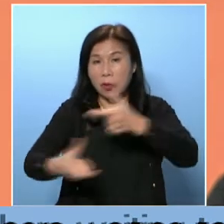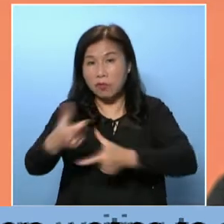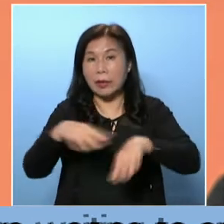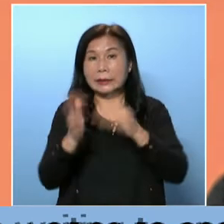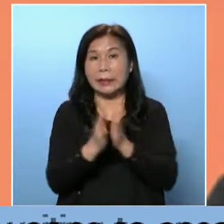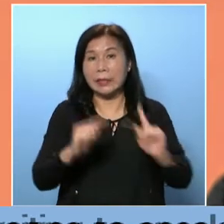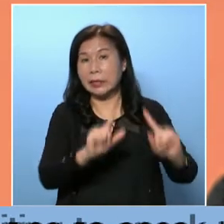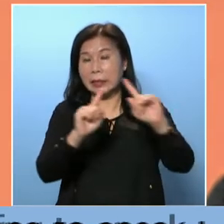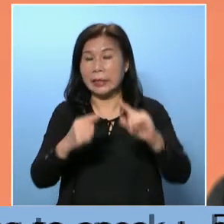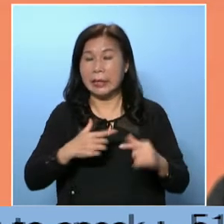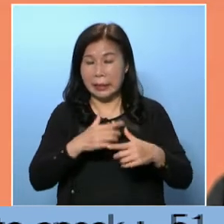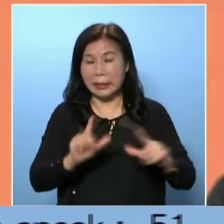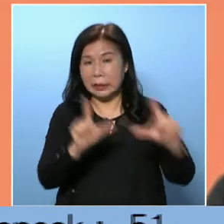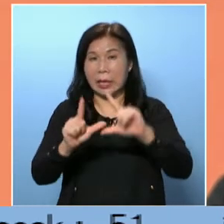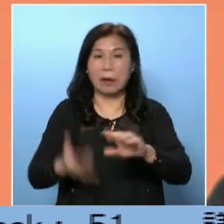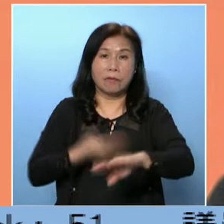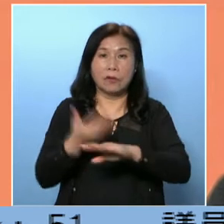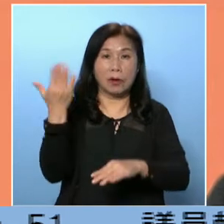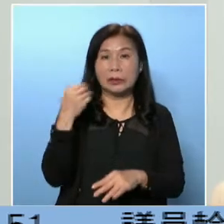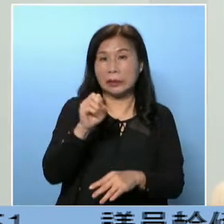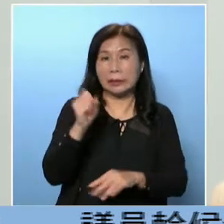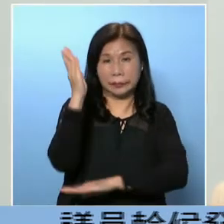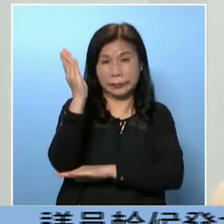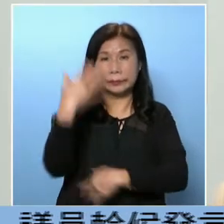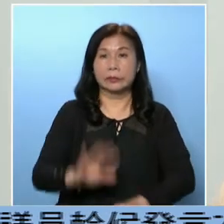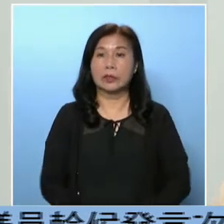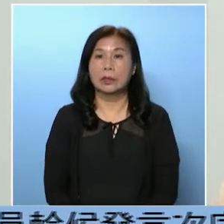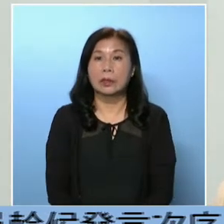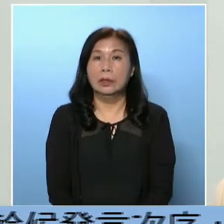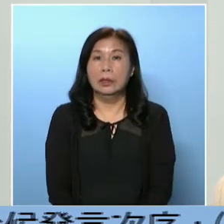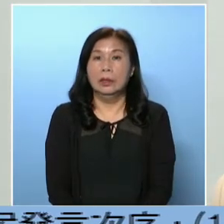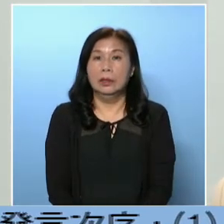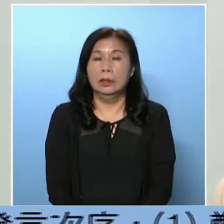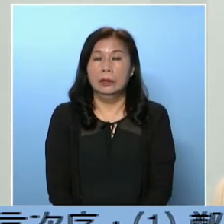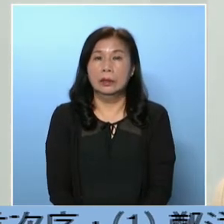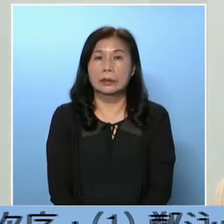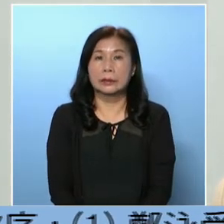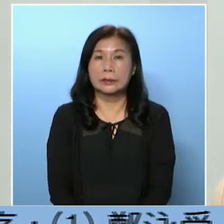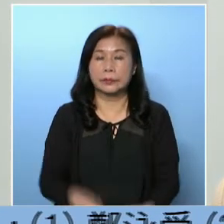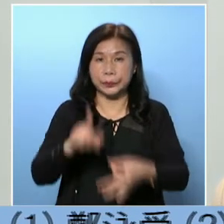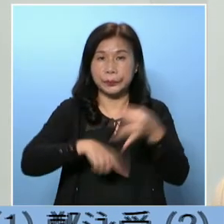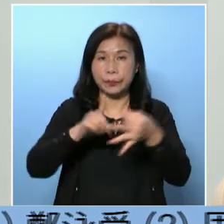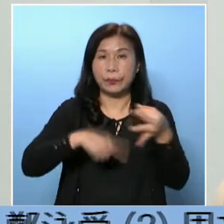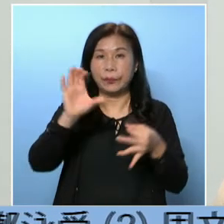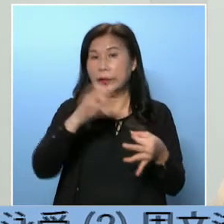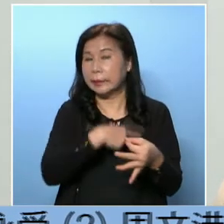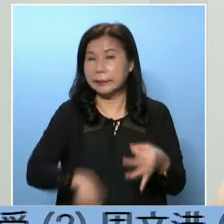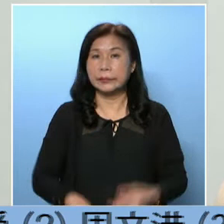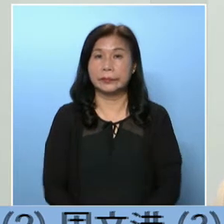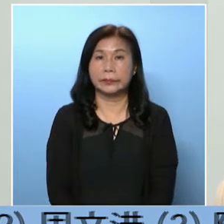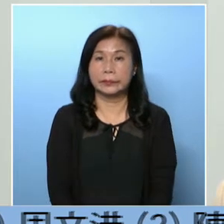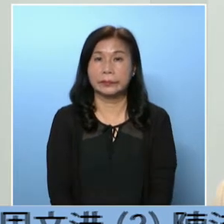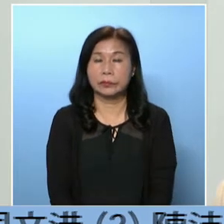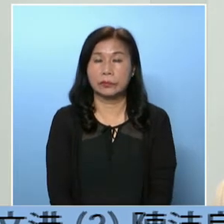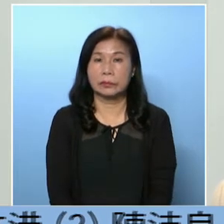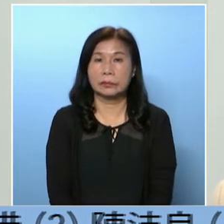contain the epidemic as soon as possible and resume cross-boundary travel and return life and economy to normalcy. Thank you.